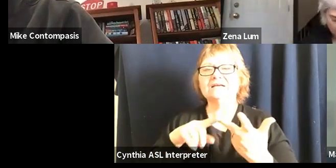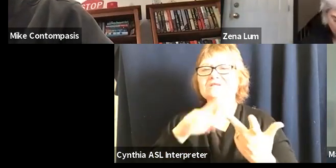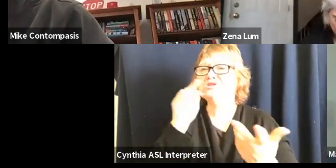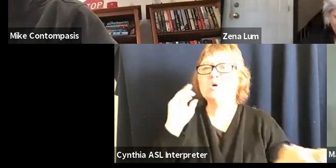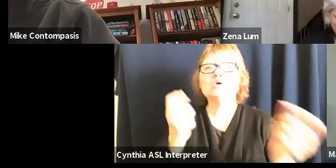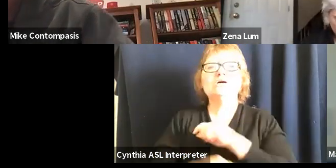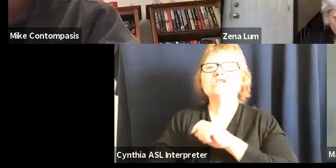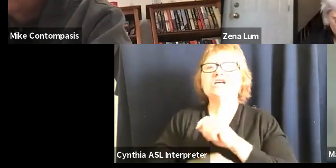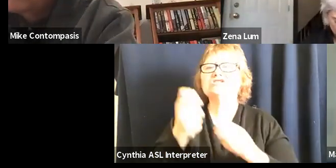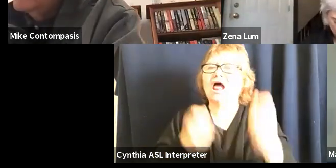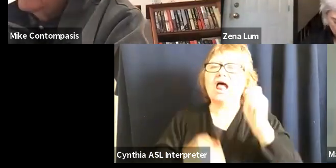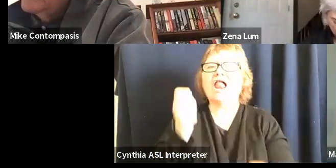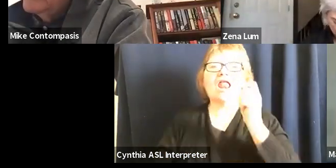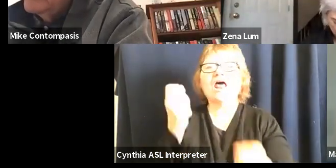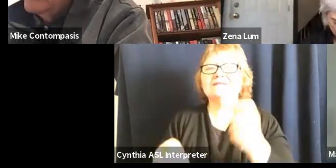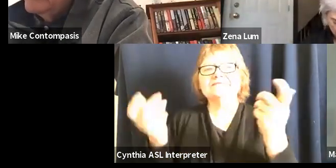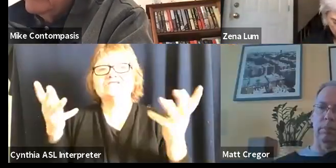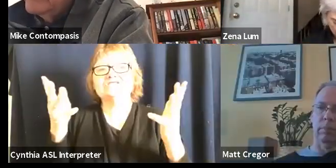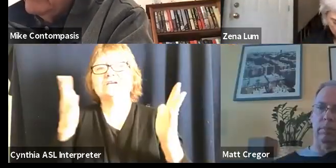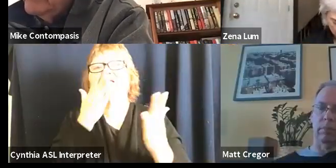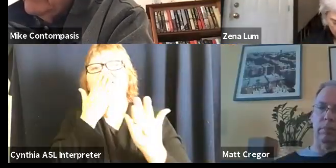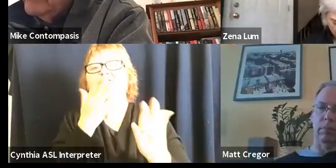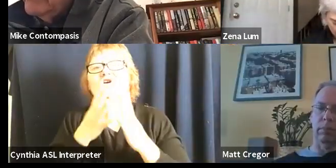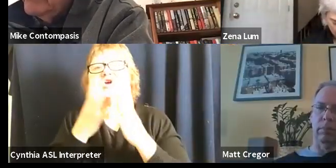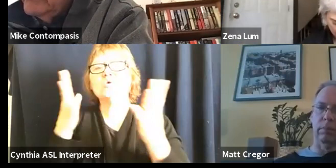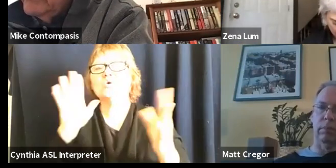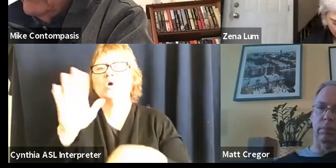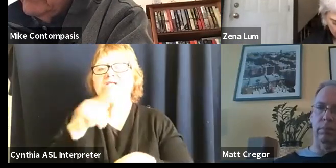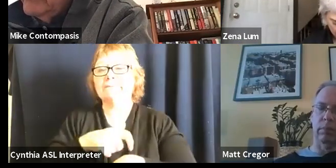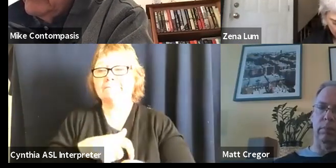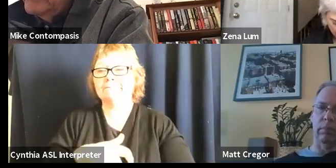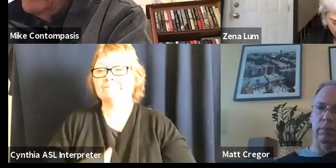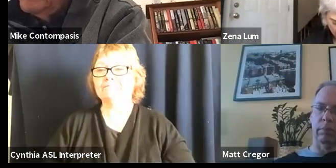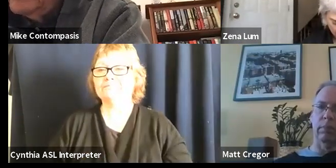change anything more. Thank you for your time.